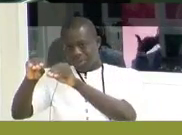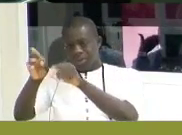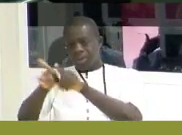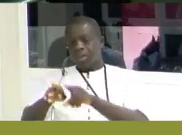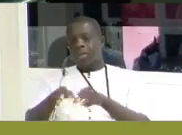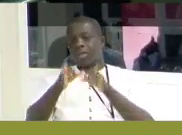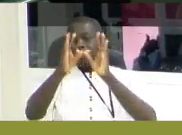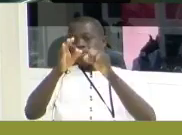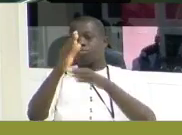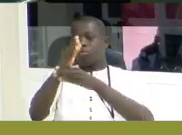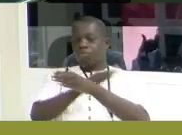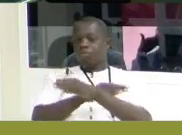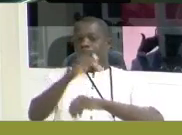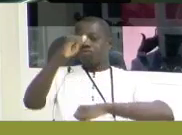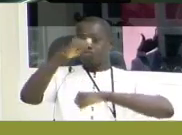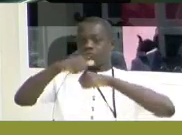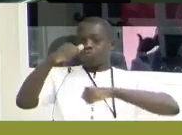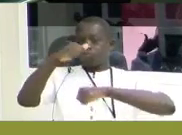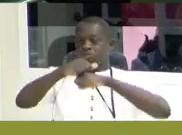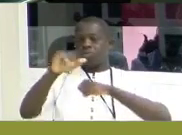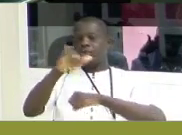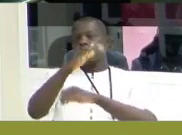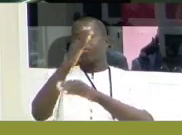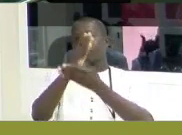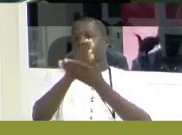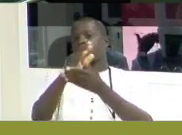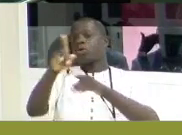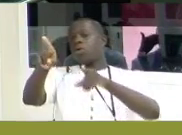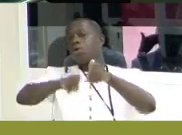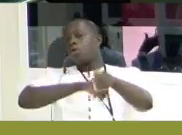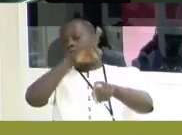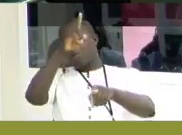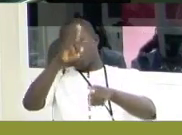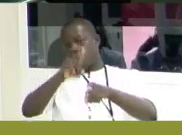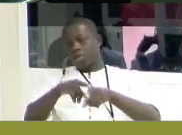his torture, which was quite a long session, and he has